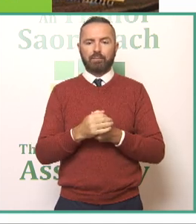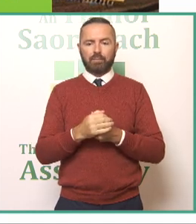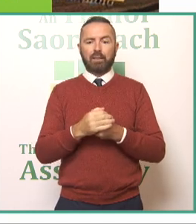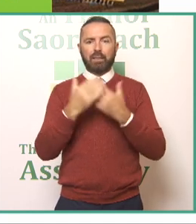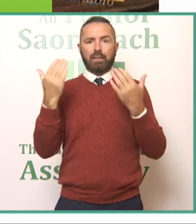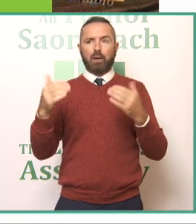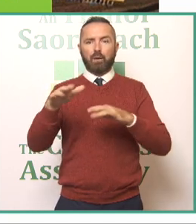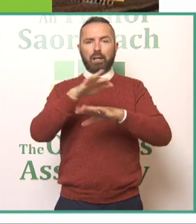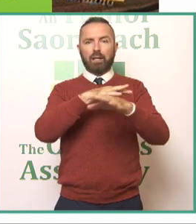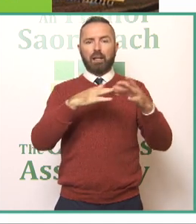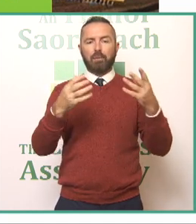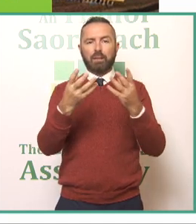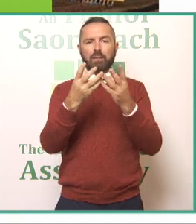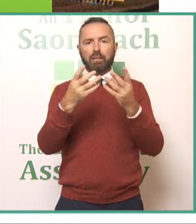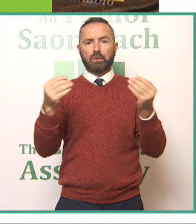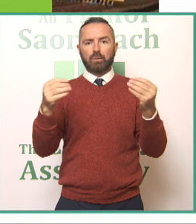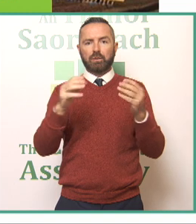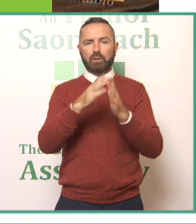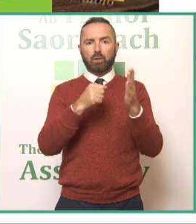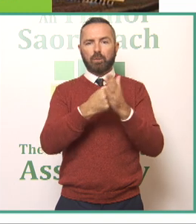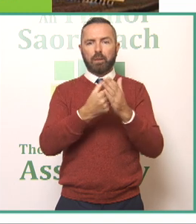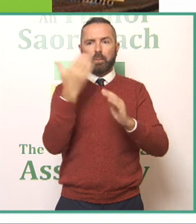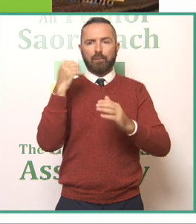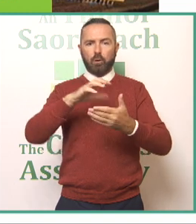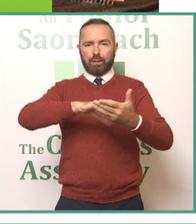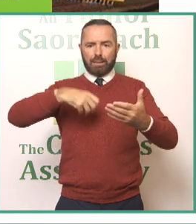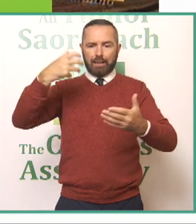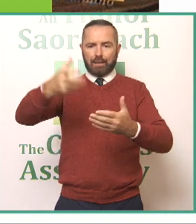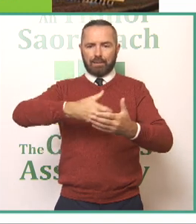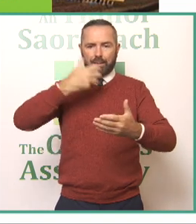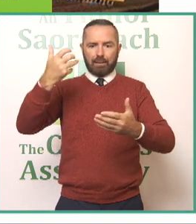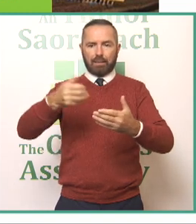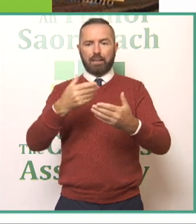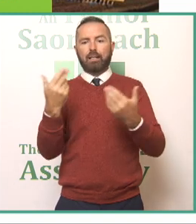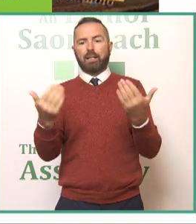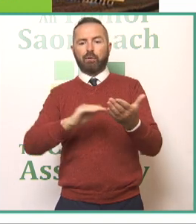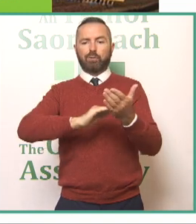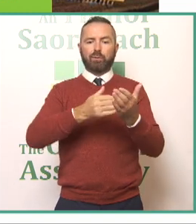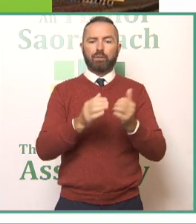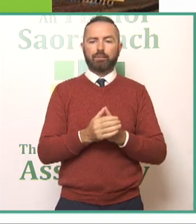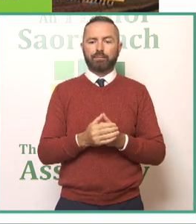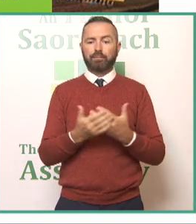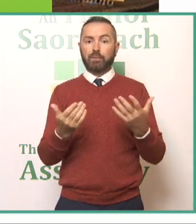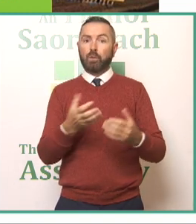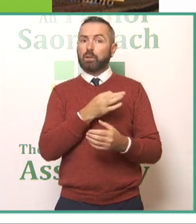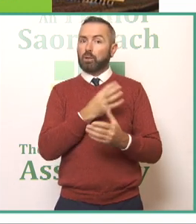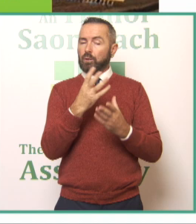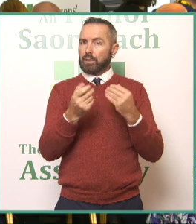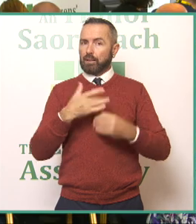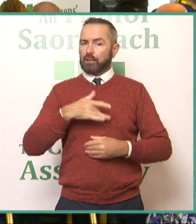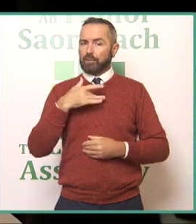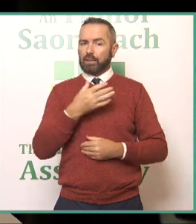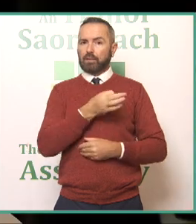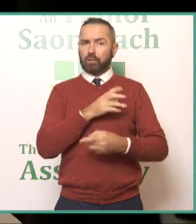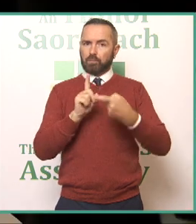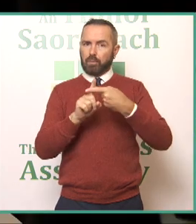climate solutions company. They've gone from digging peat out to now restoring. So, yeah, that's a good thing. That's a